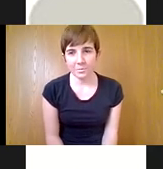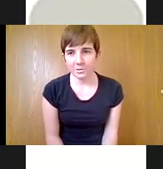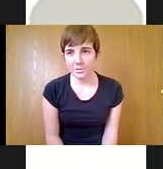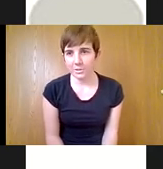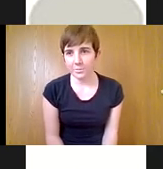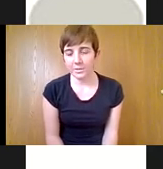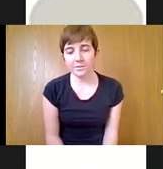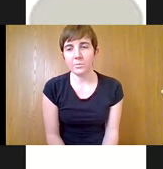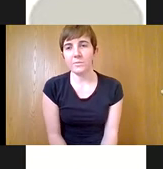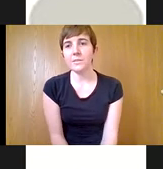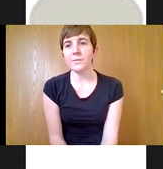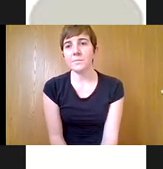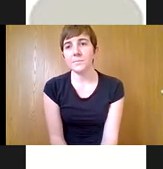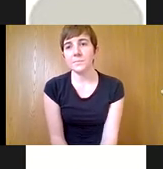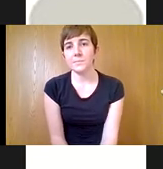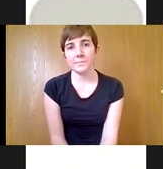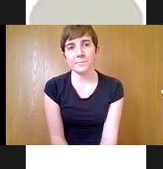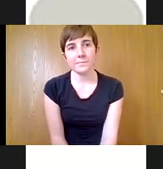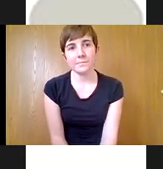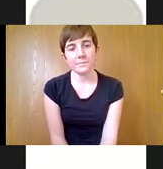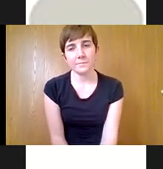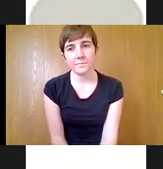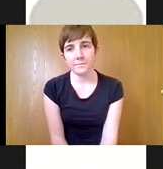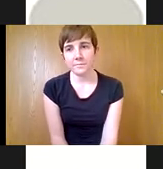I'm sure you've all experienced some of these.